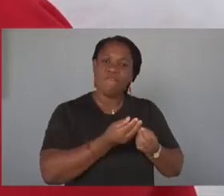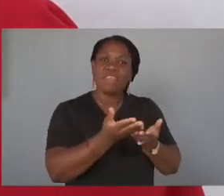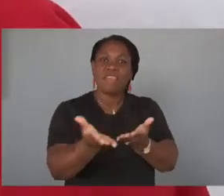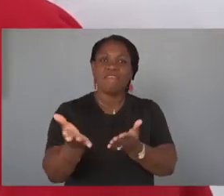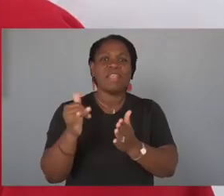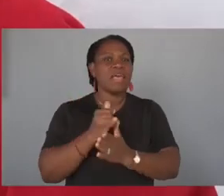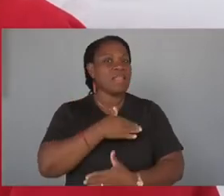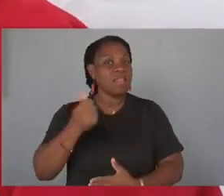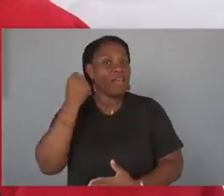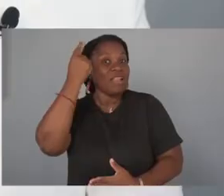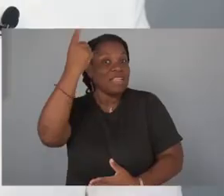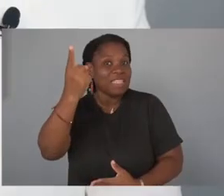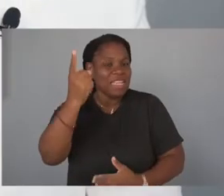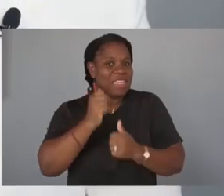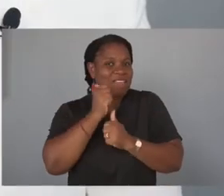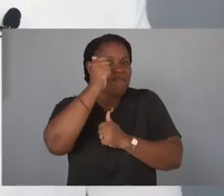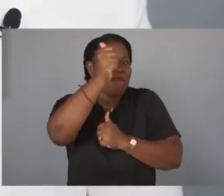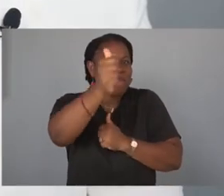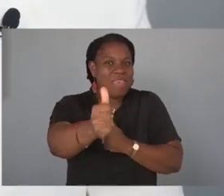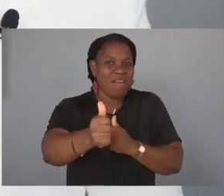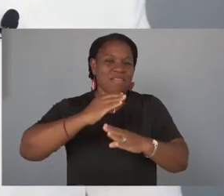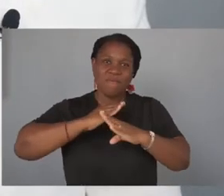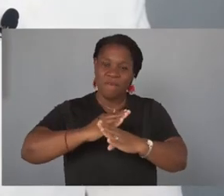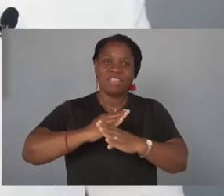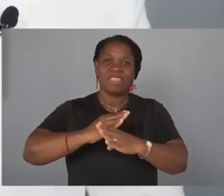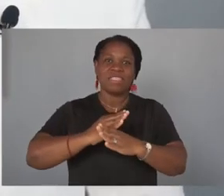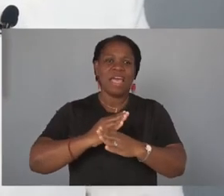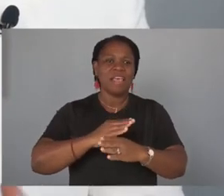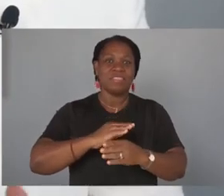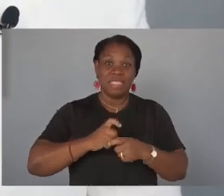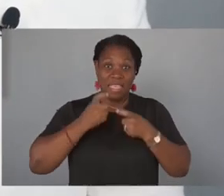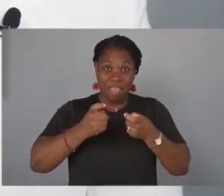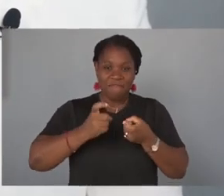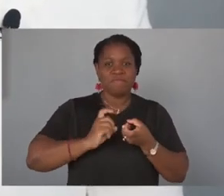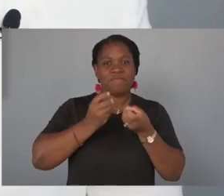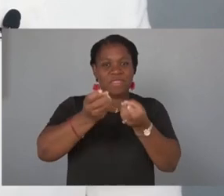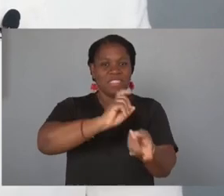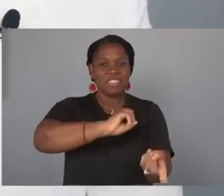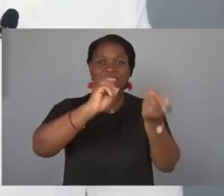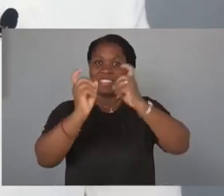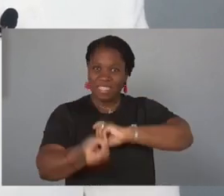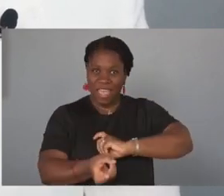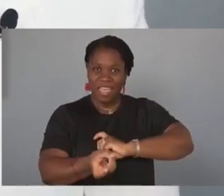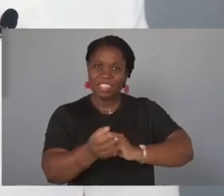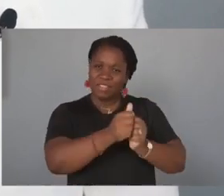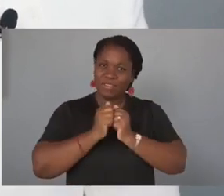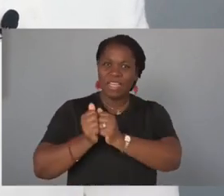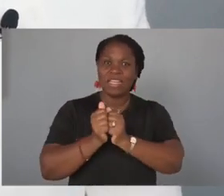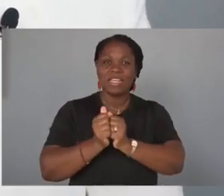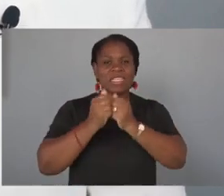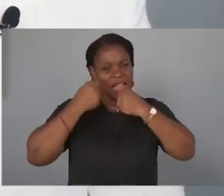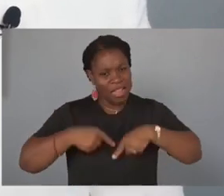and understanding that transcends boundaries. As we exchange gifts and share in the warmth of